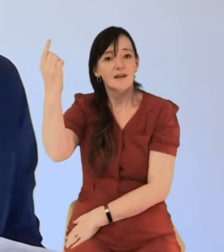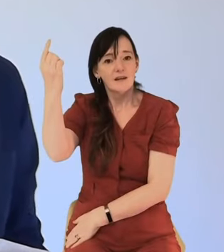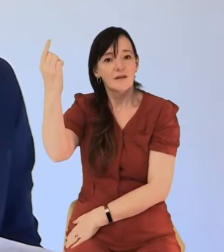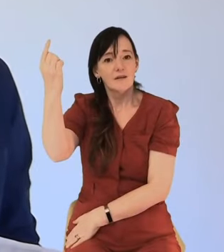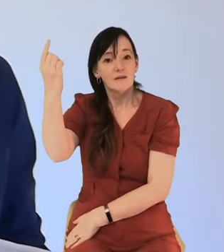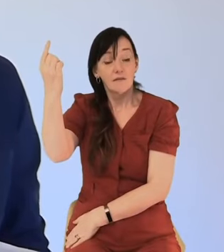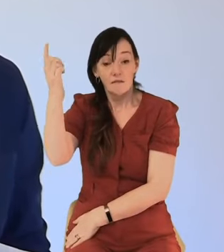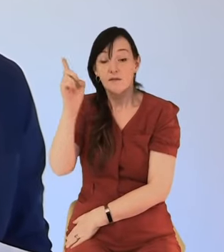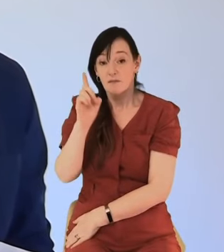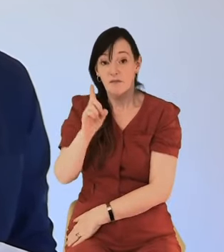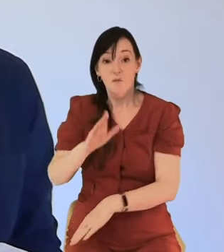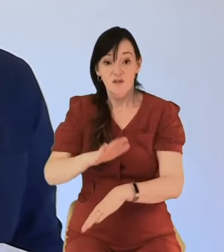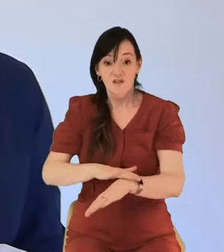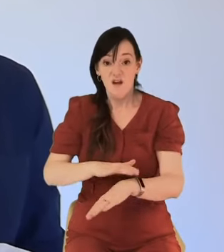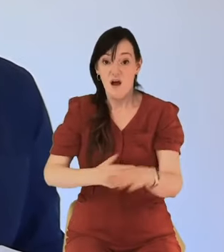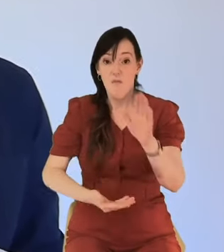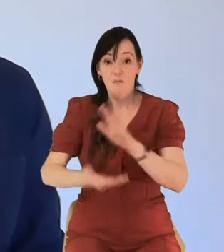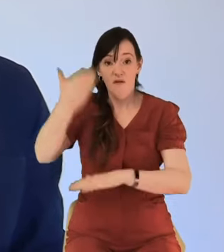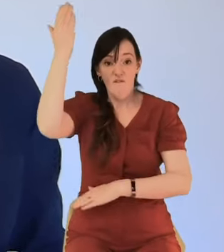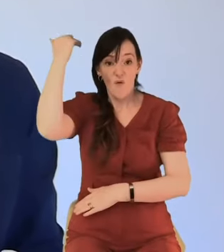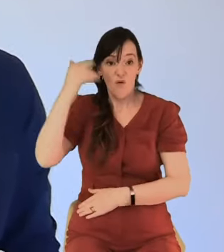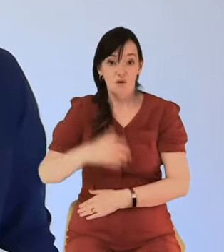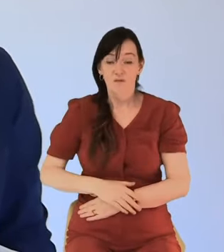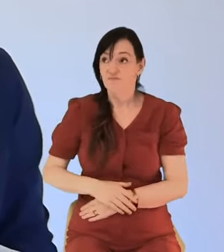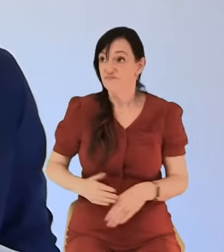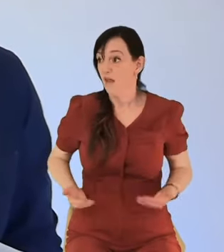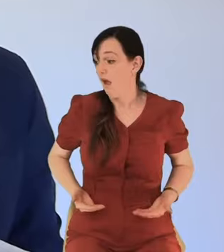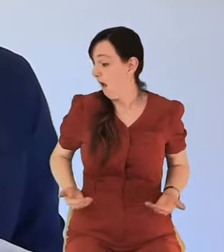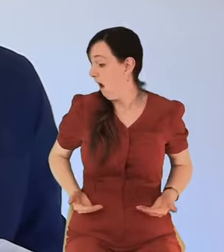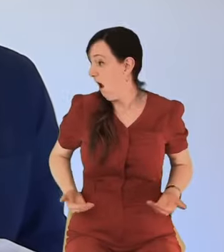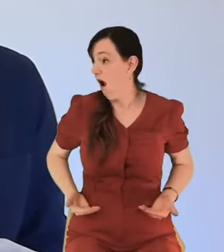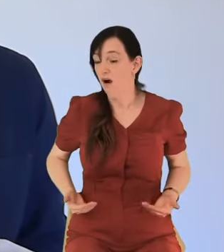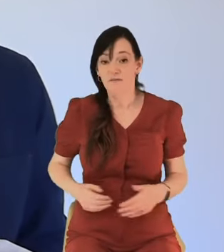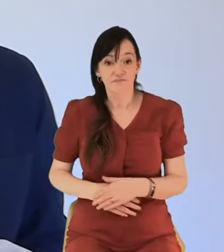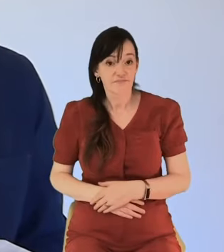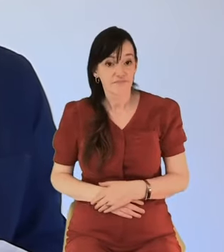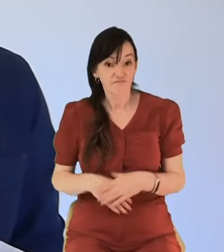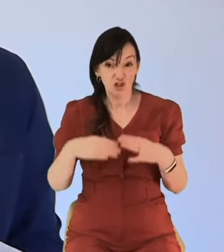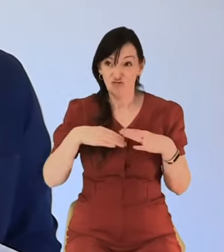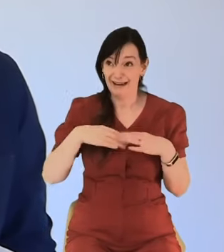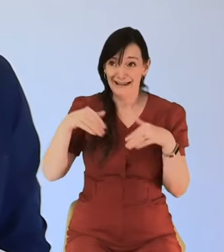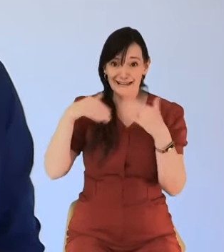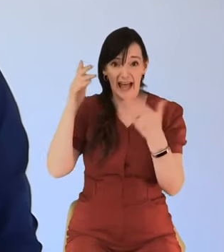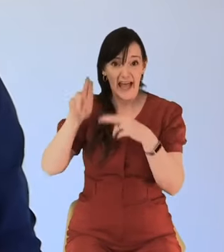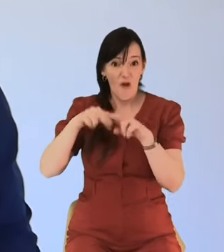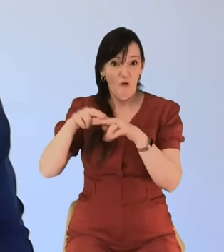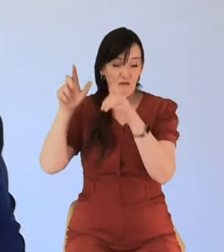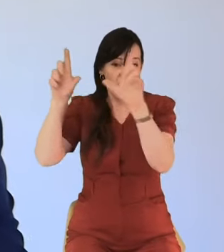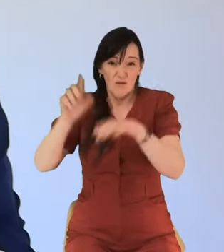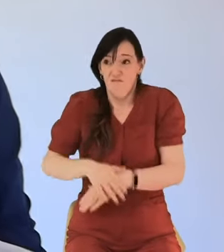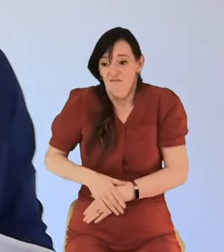There was a time when you didn't care about being ready for the day of the Lord. But the very